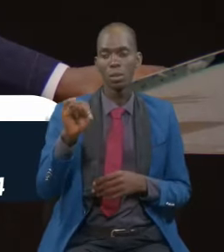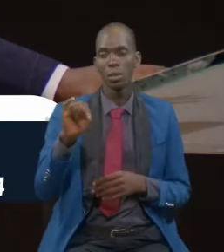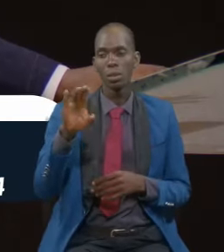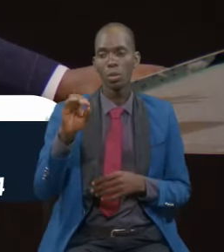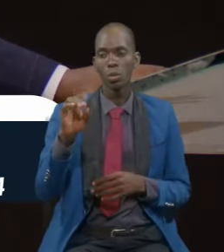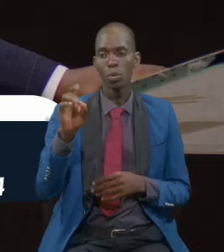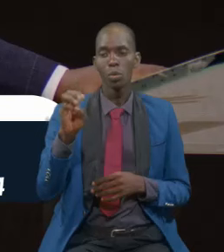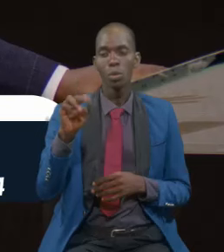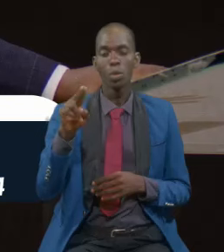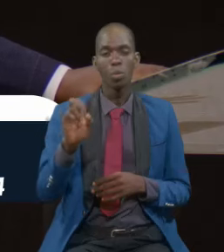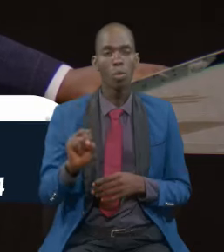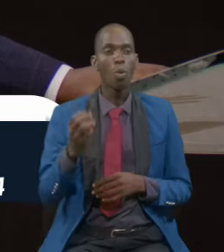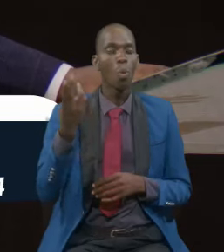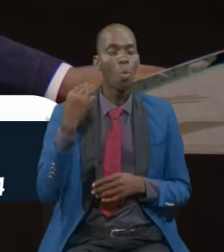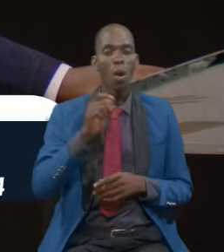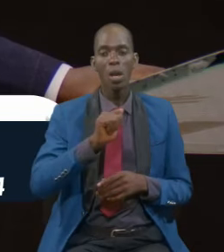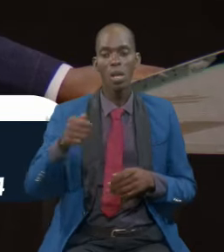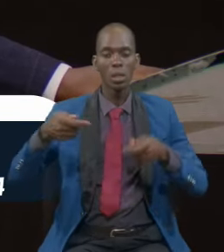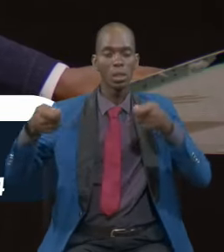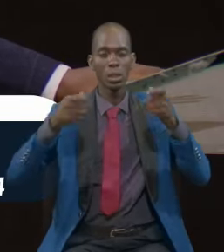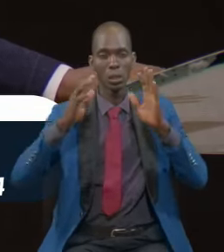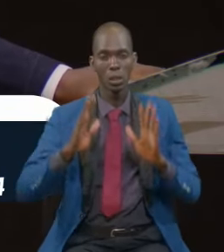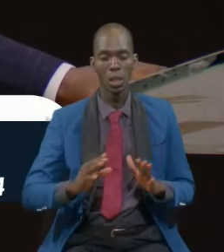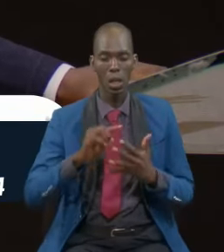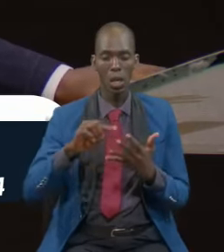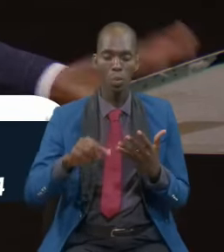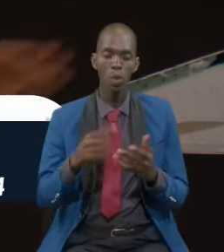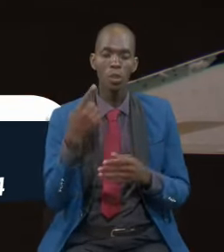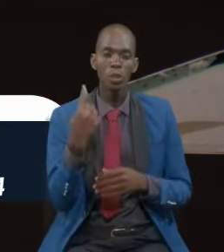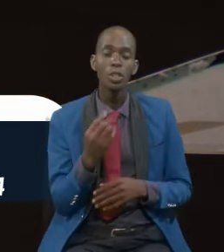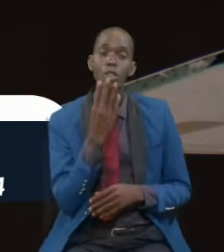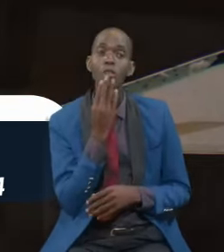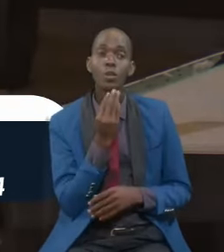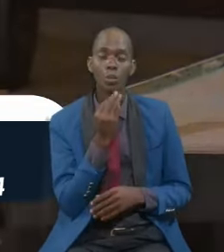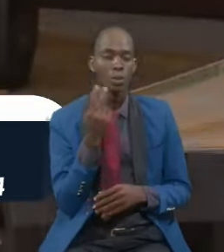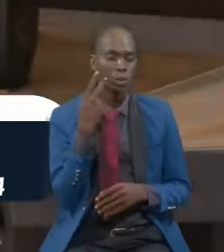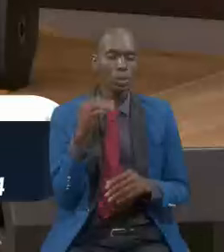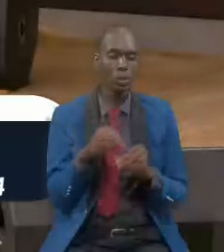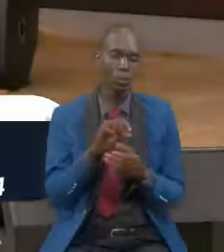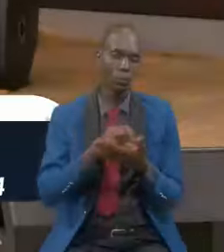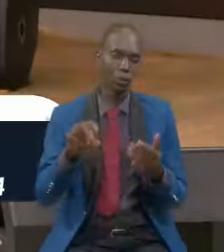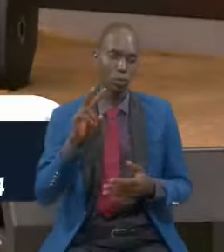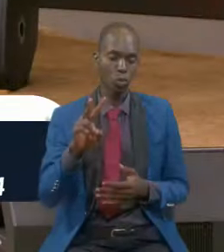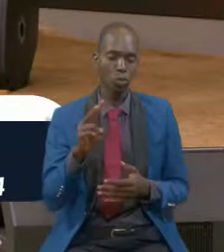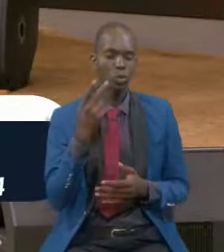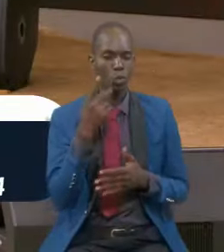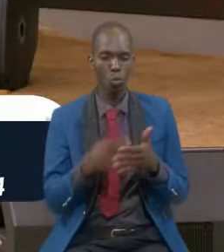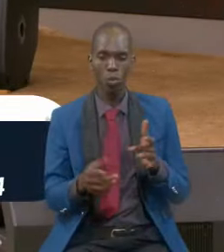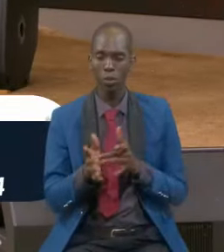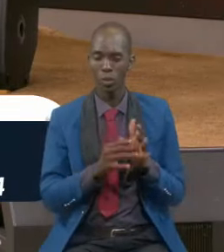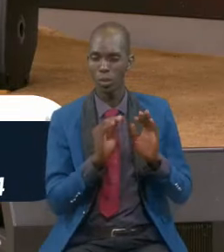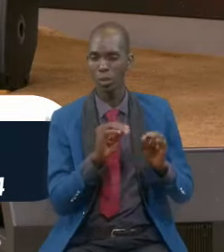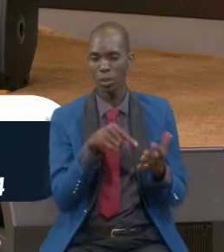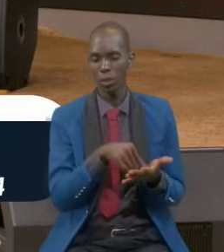What did he teach him? What did he tell him? Look at verse 2. In verse 2, the same came